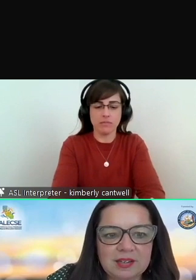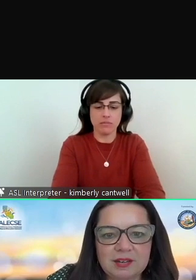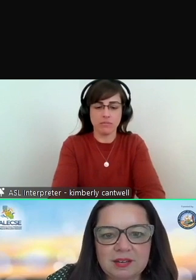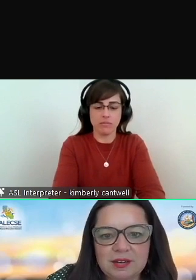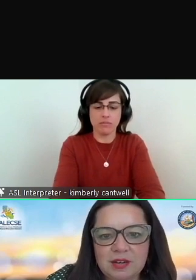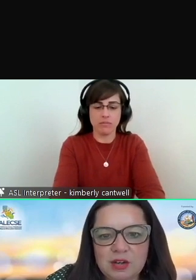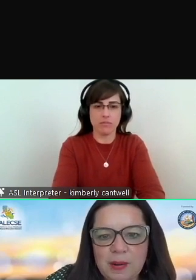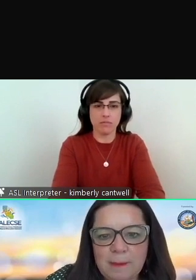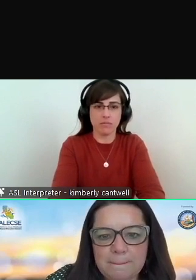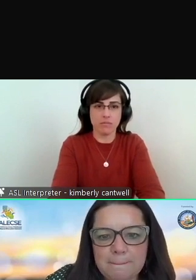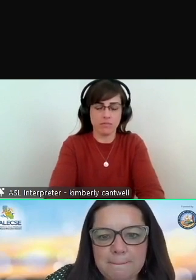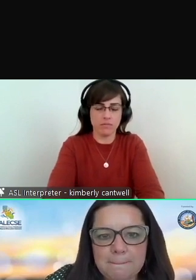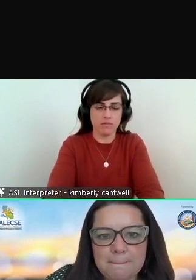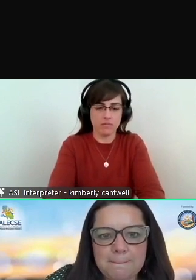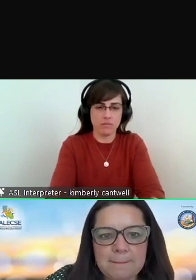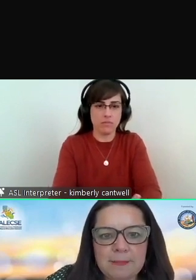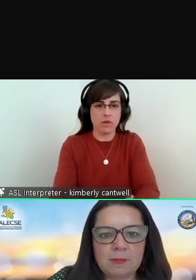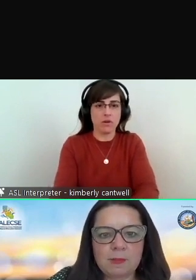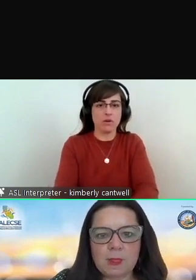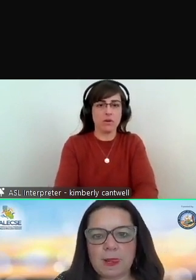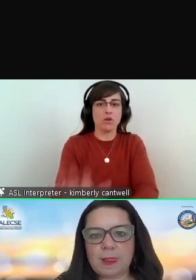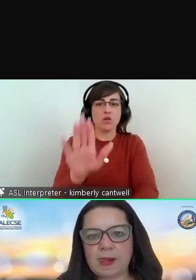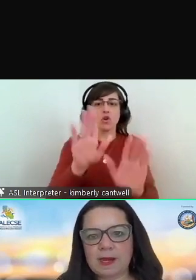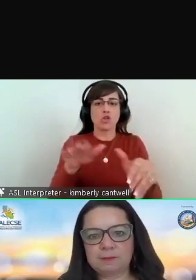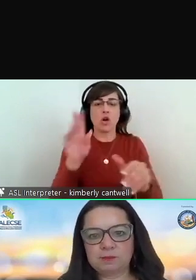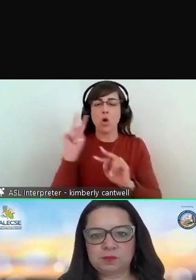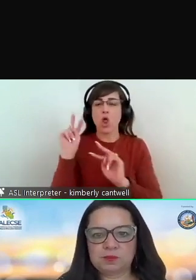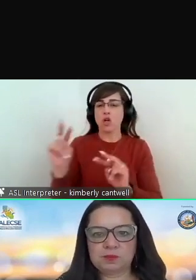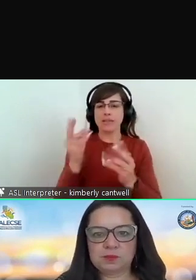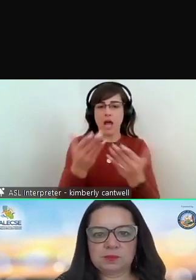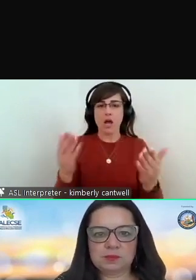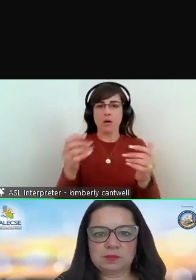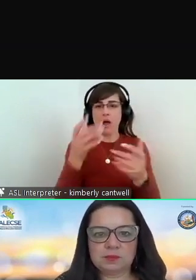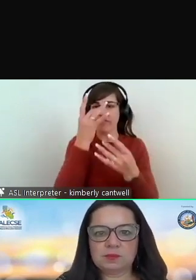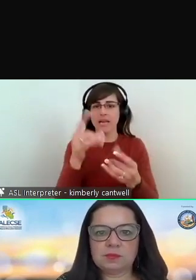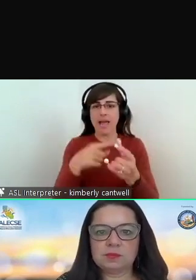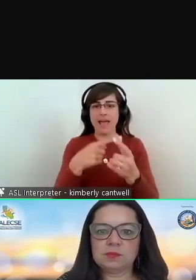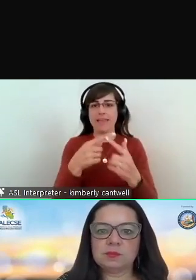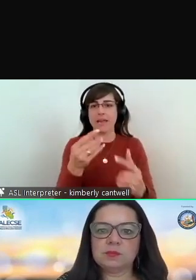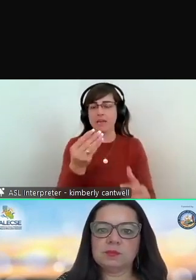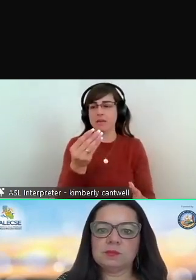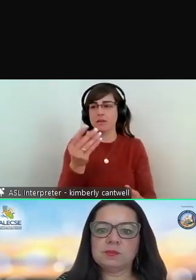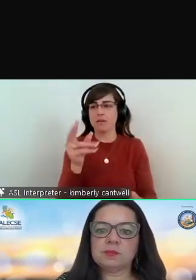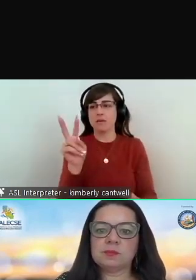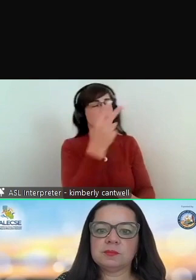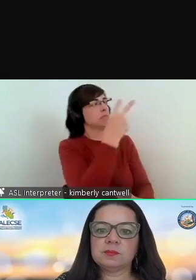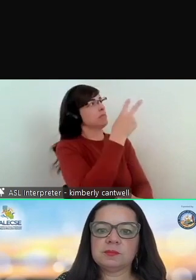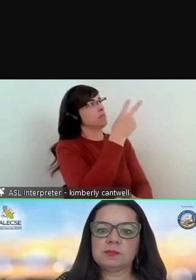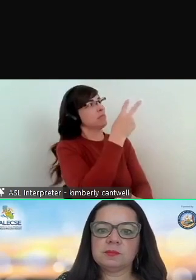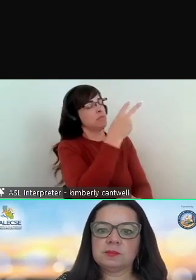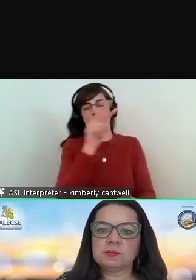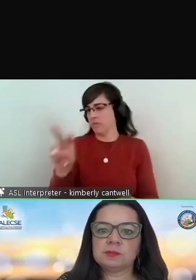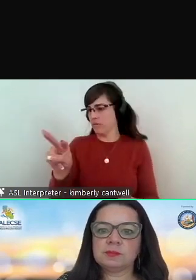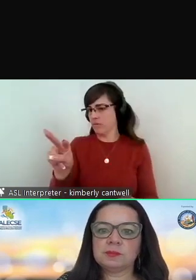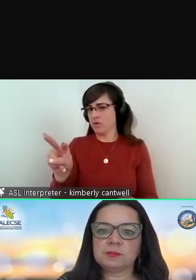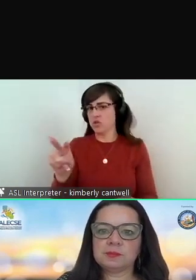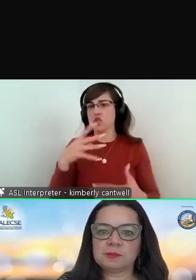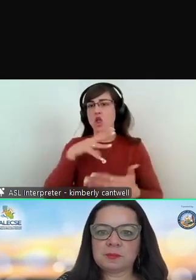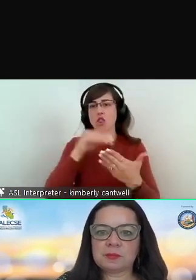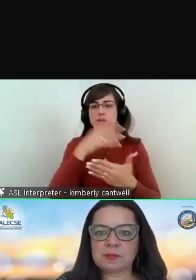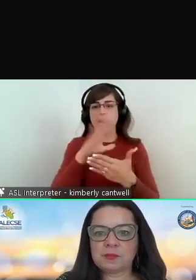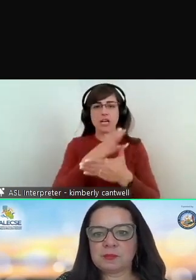explained. Your child will look at the object of interest and then back at you to learn and share